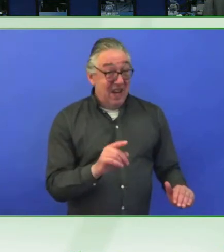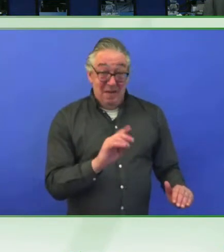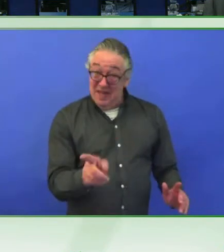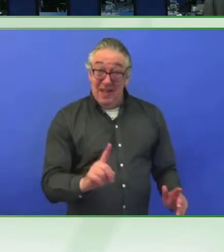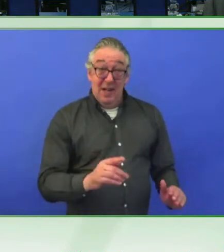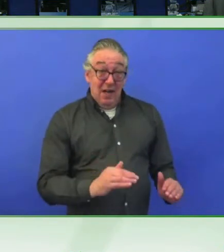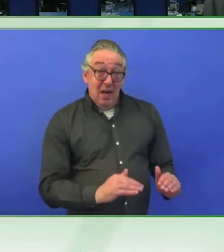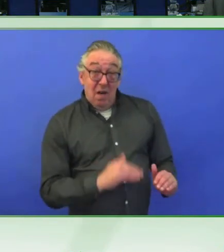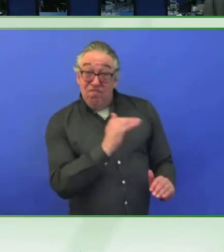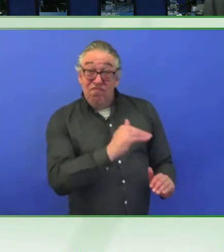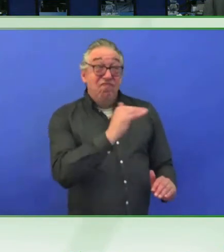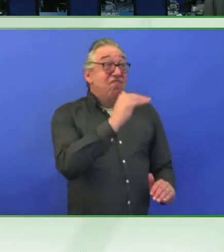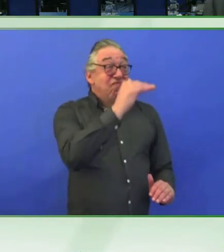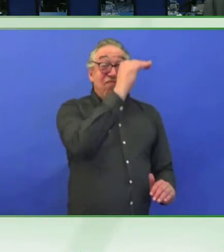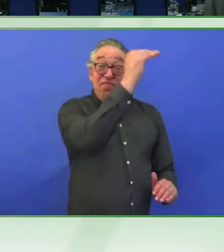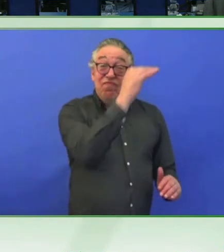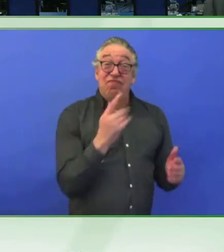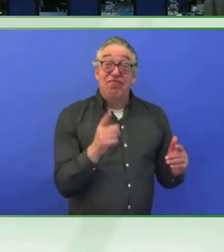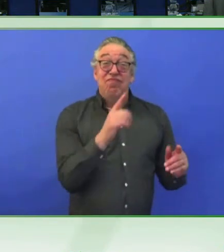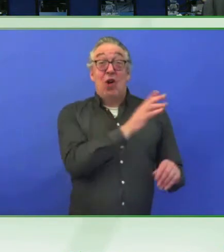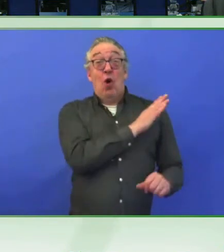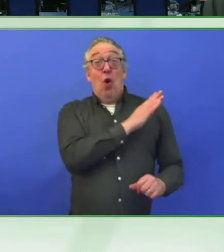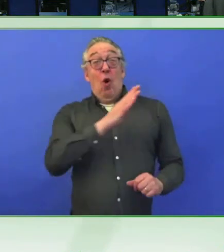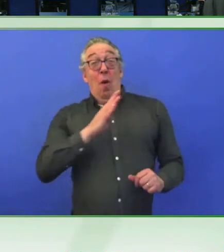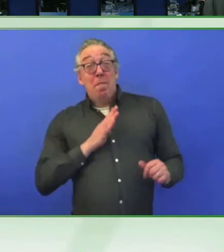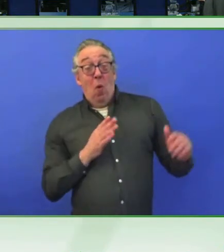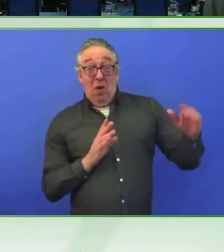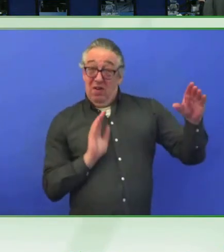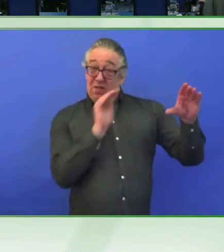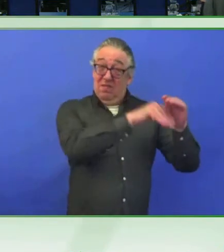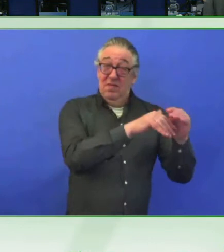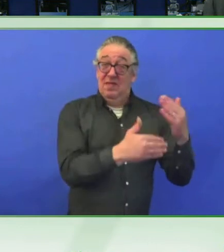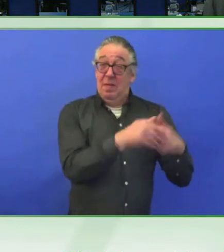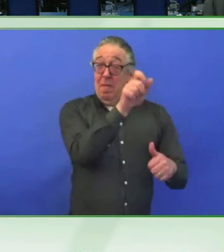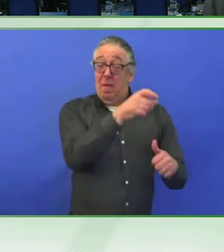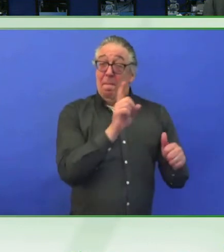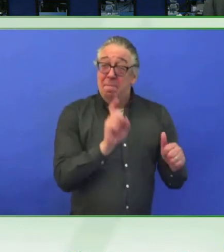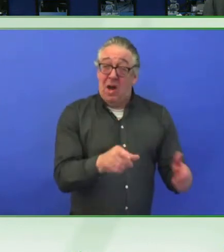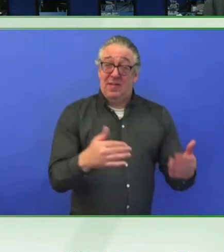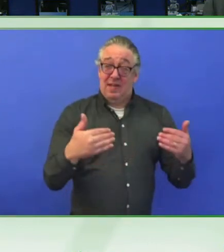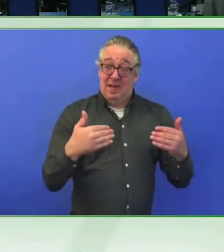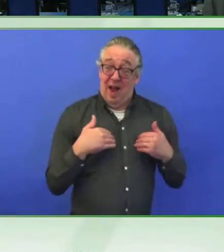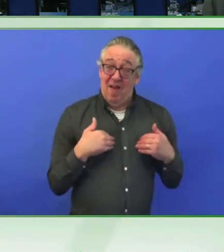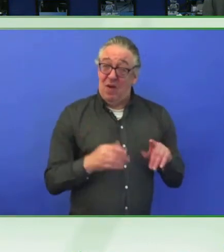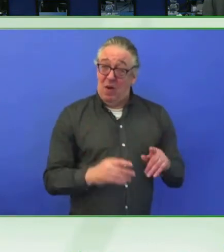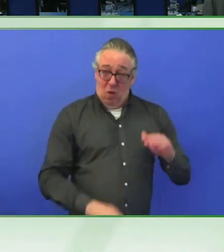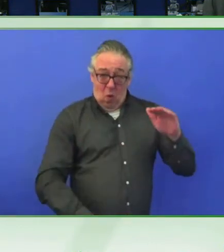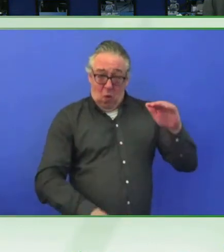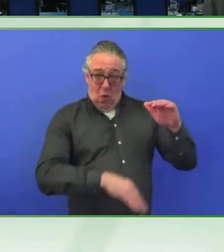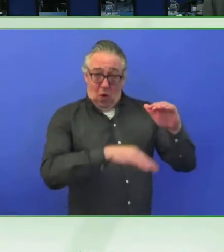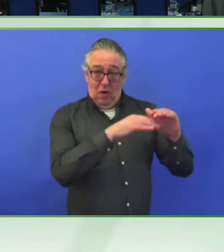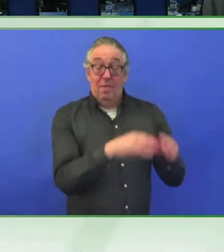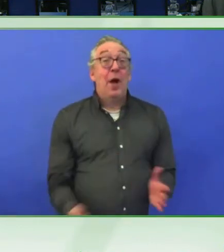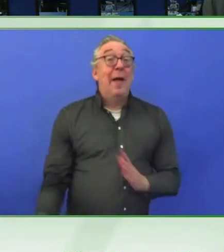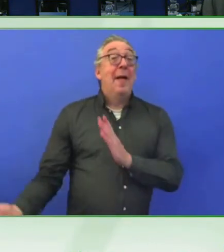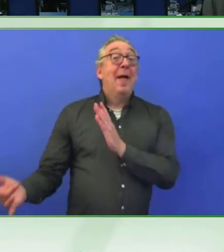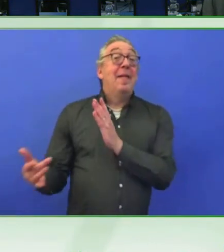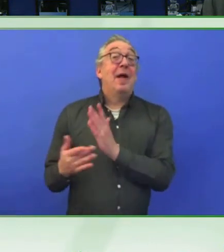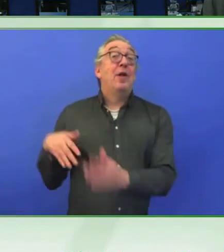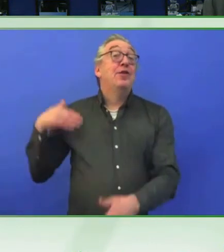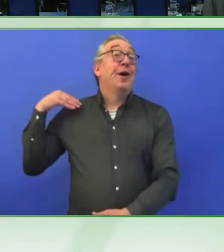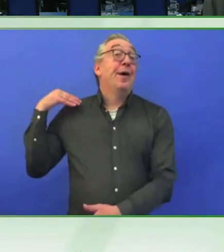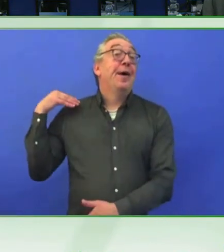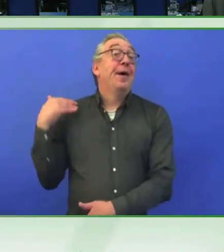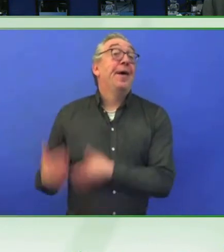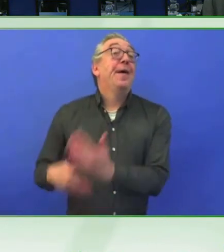C-suite room, because we cannot afford to have technology progress with the fundamental influence